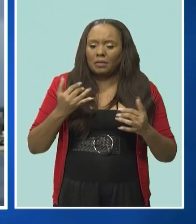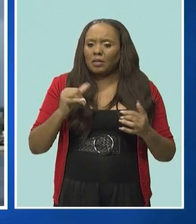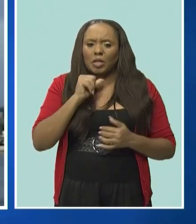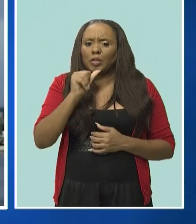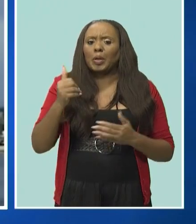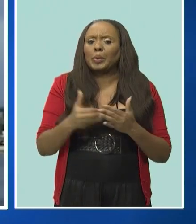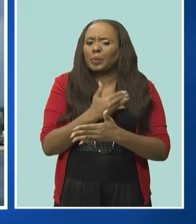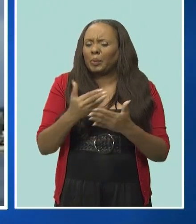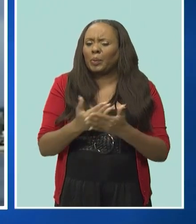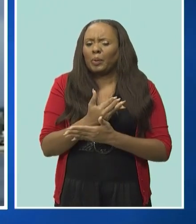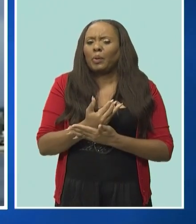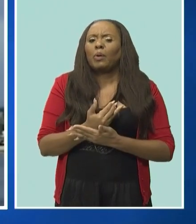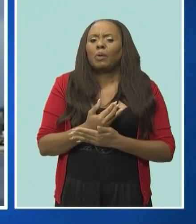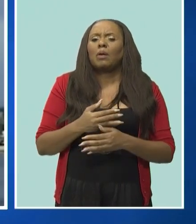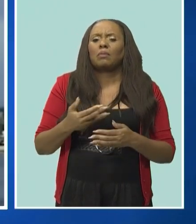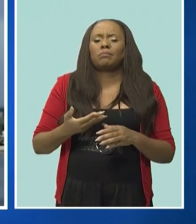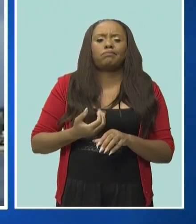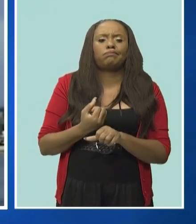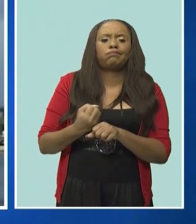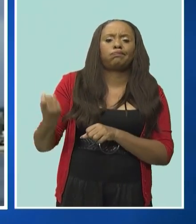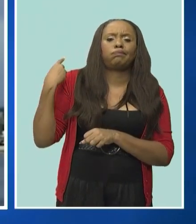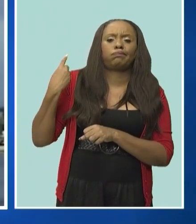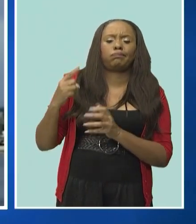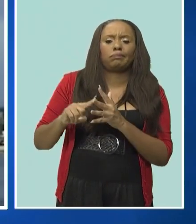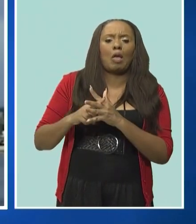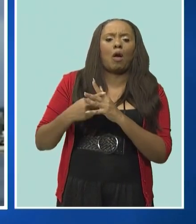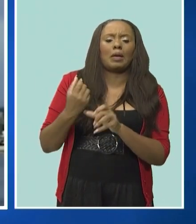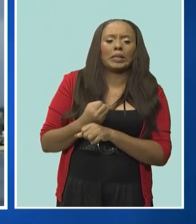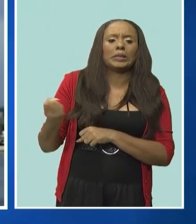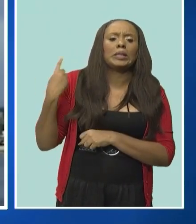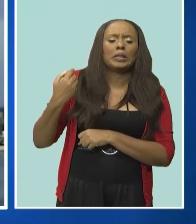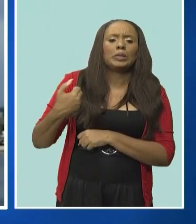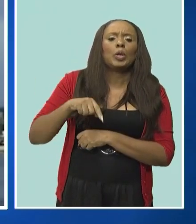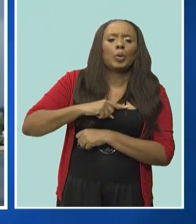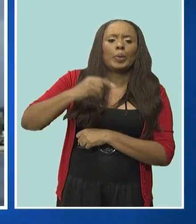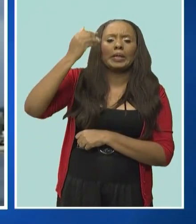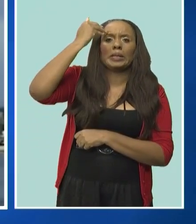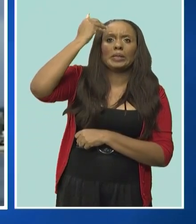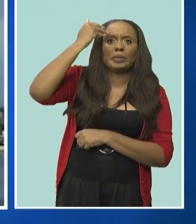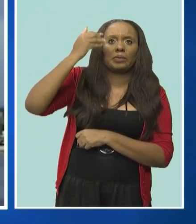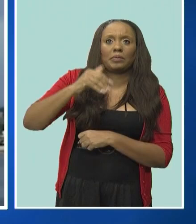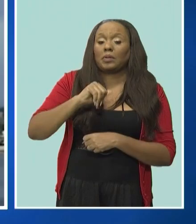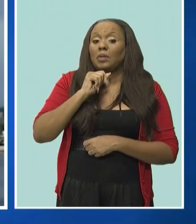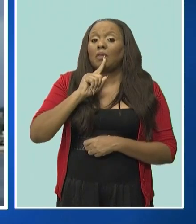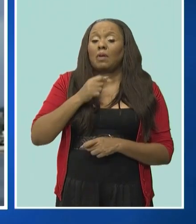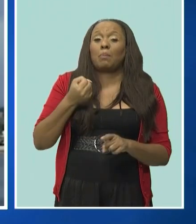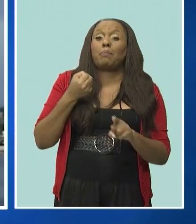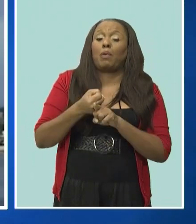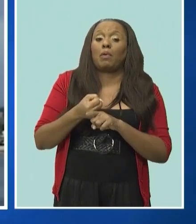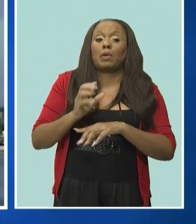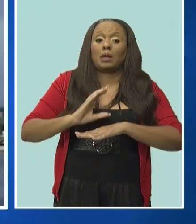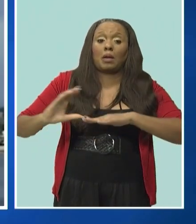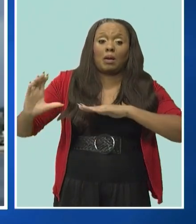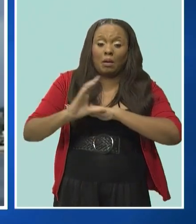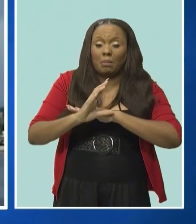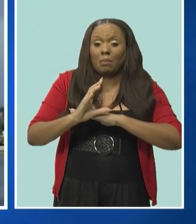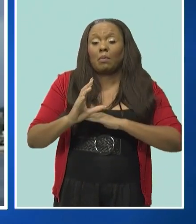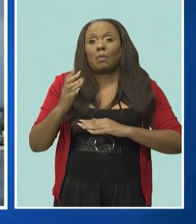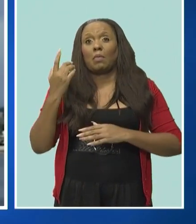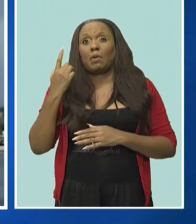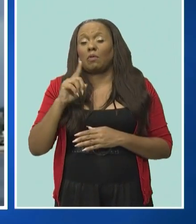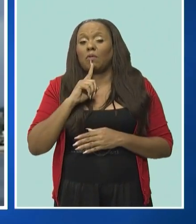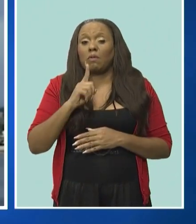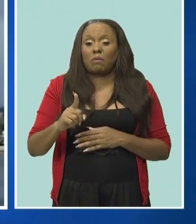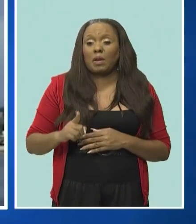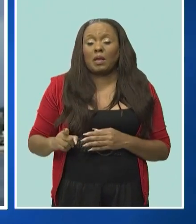time, and it is not a cause, at least not in the Caribbean, of